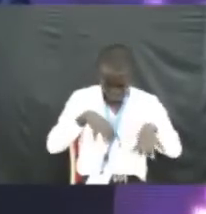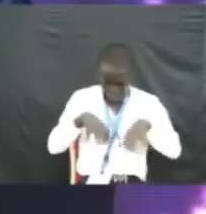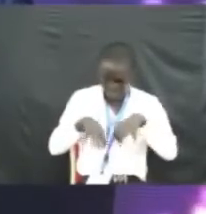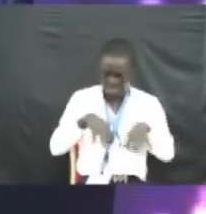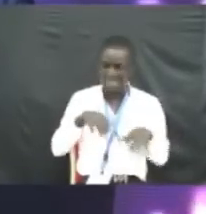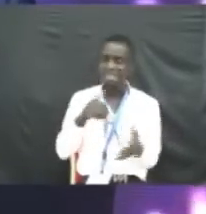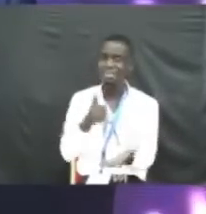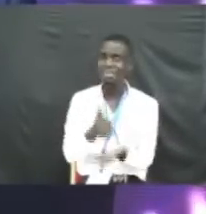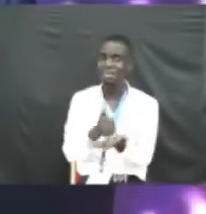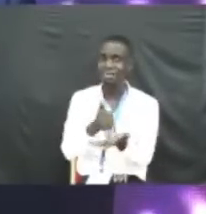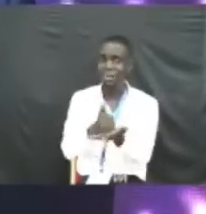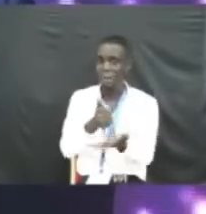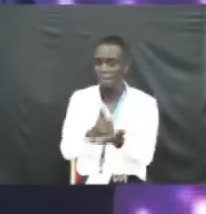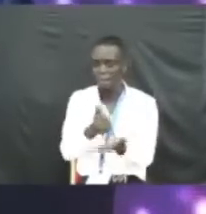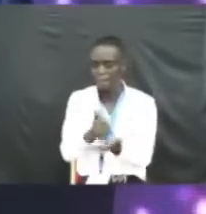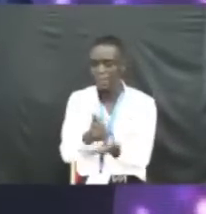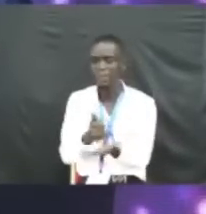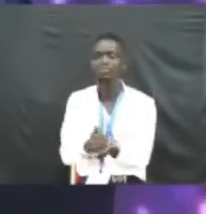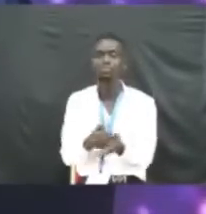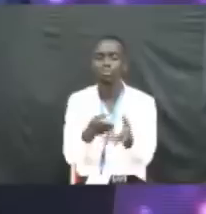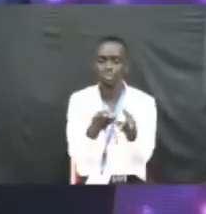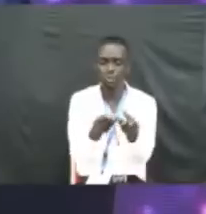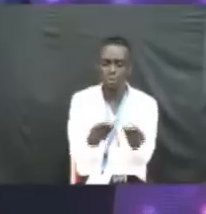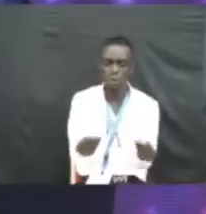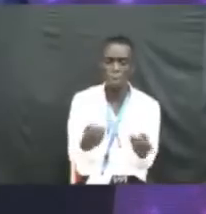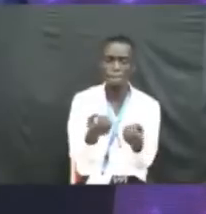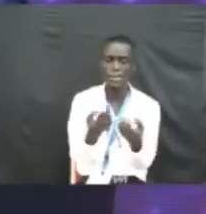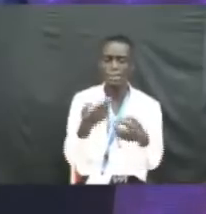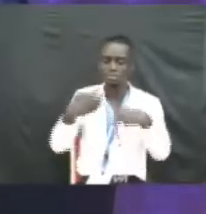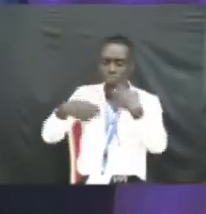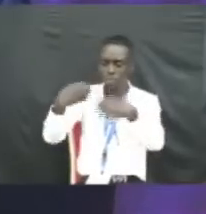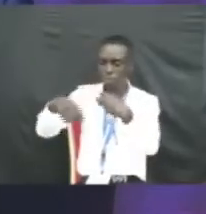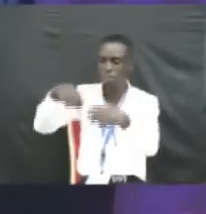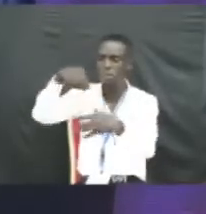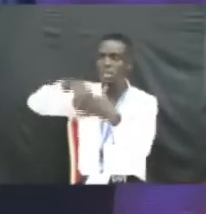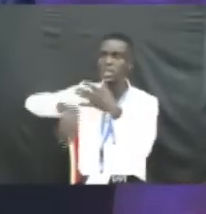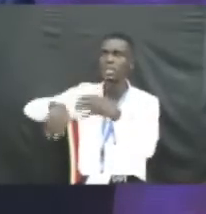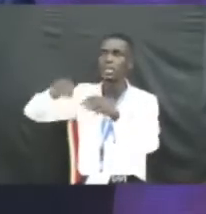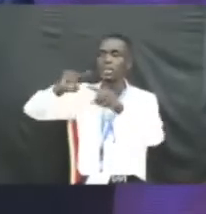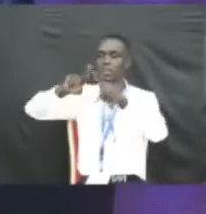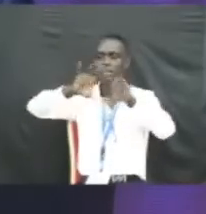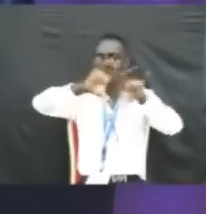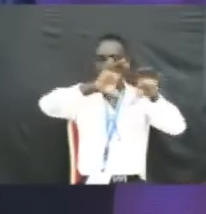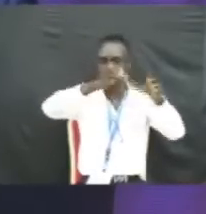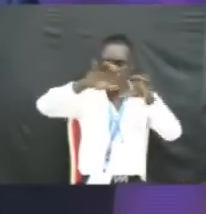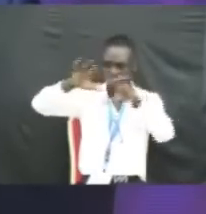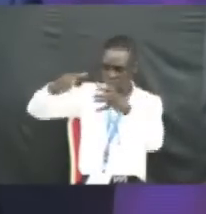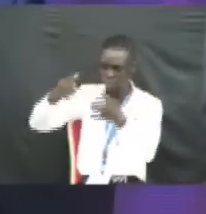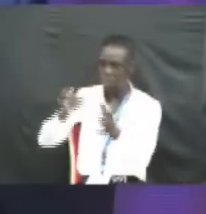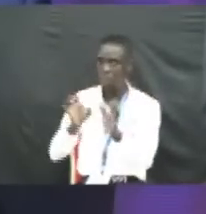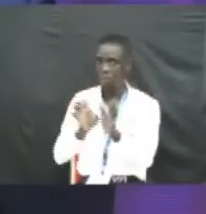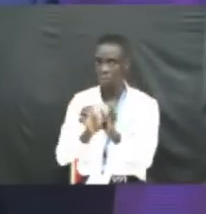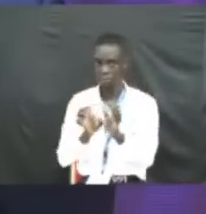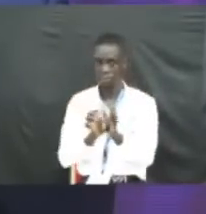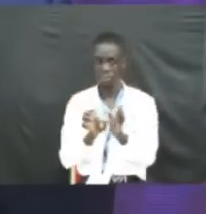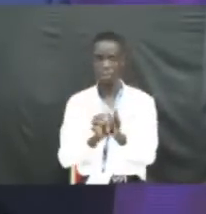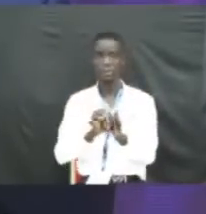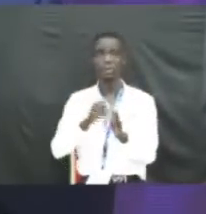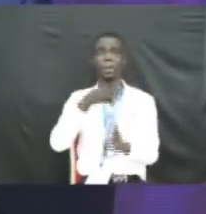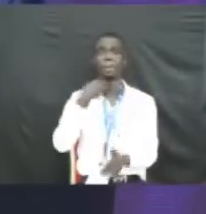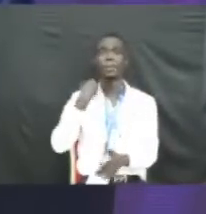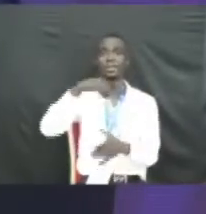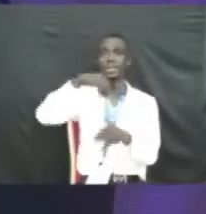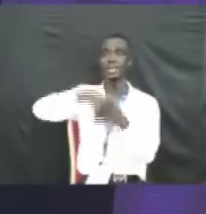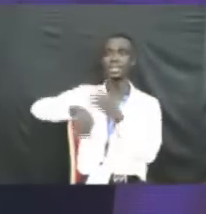helping to settle chiefty disputes in some communities. For instance, the district pastor of Adani